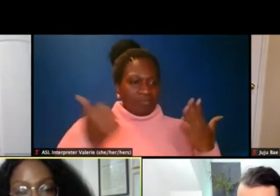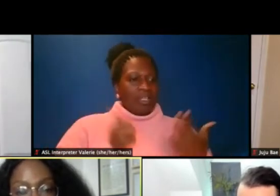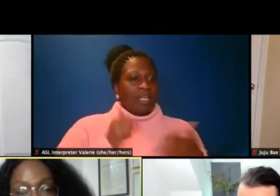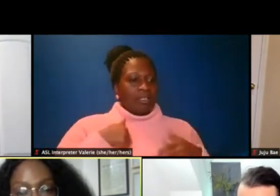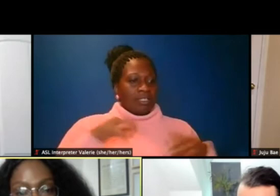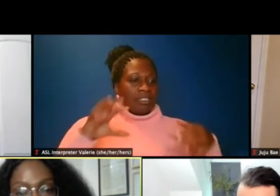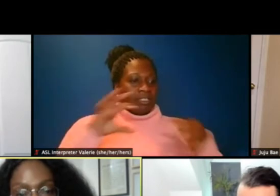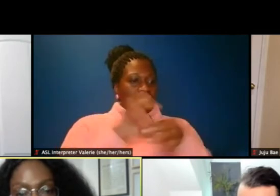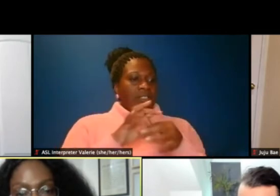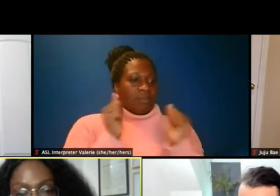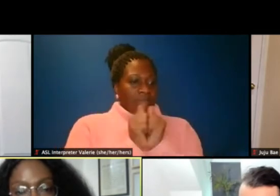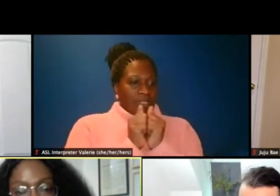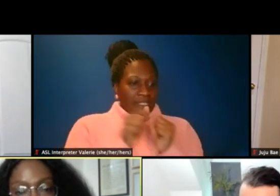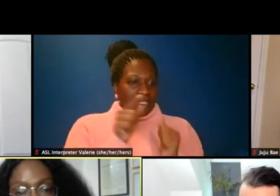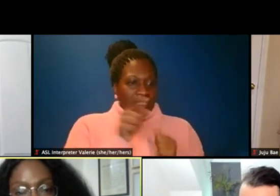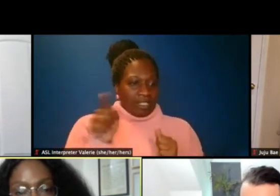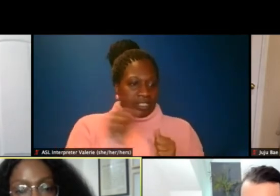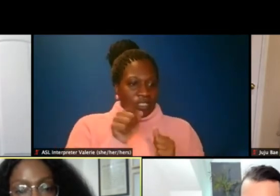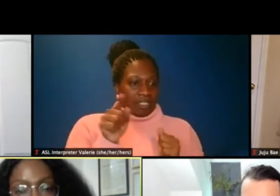querendo transmitir.